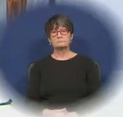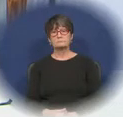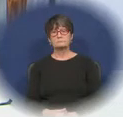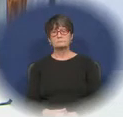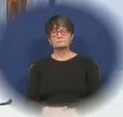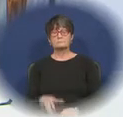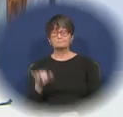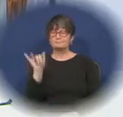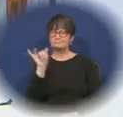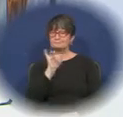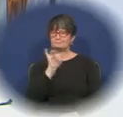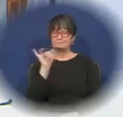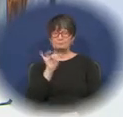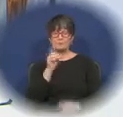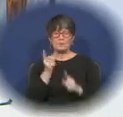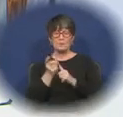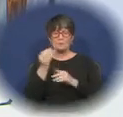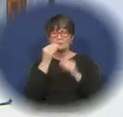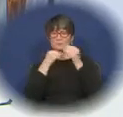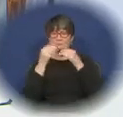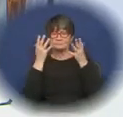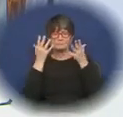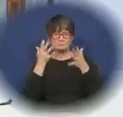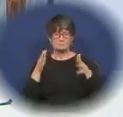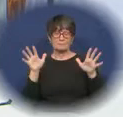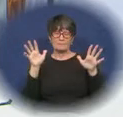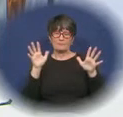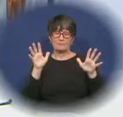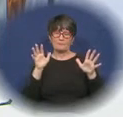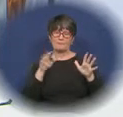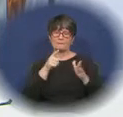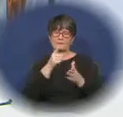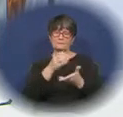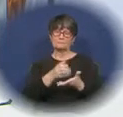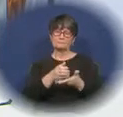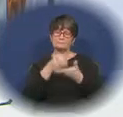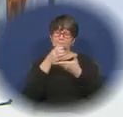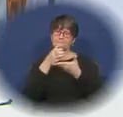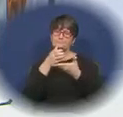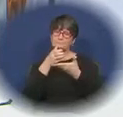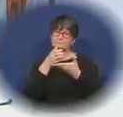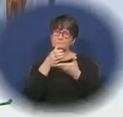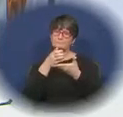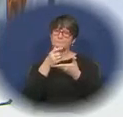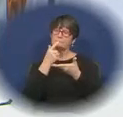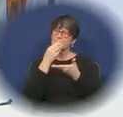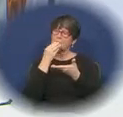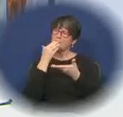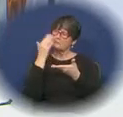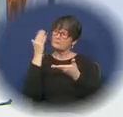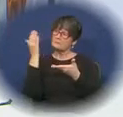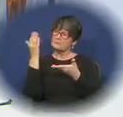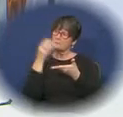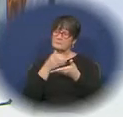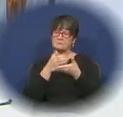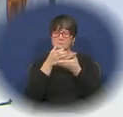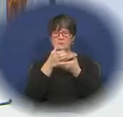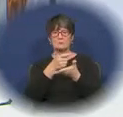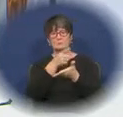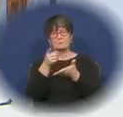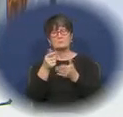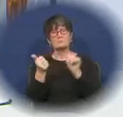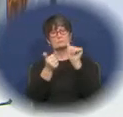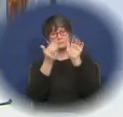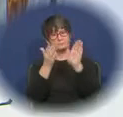In a similar way, when supper was ended, he took the chalice, and once more giving thanks, he gave it to